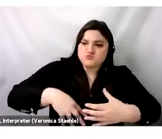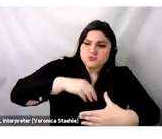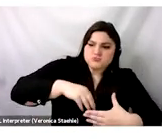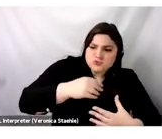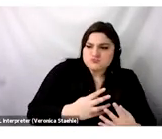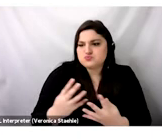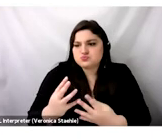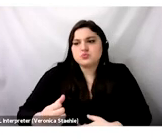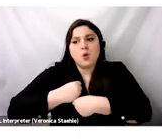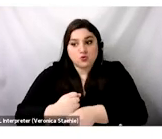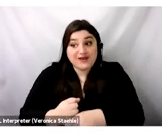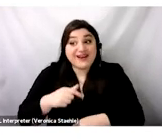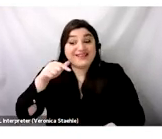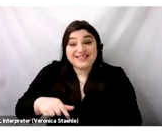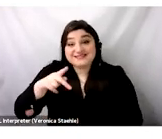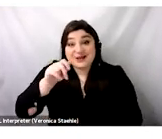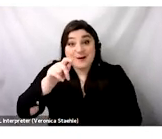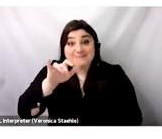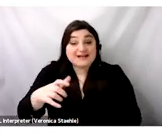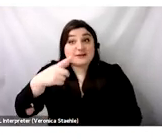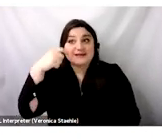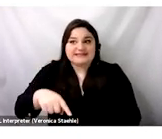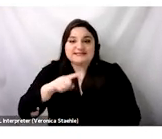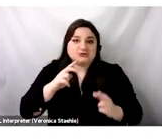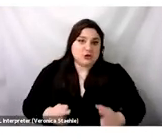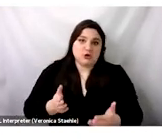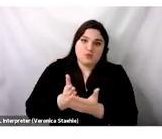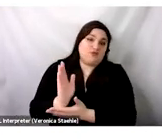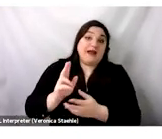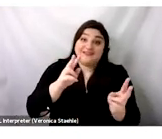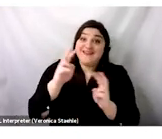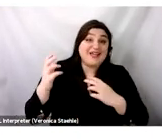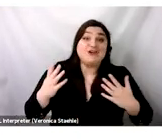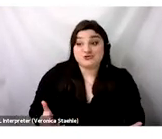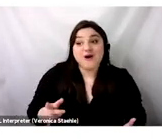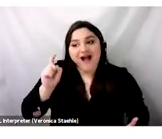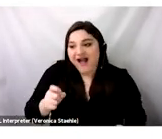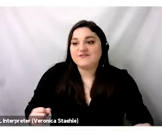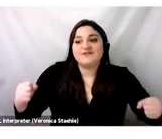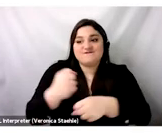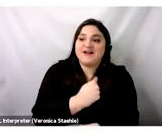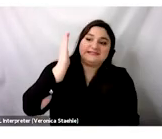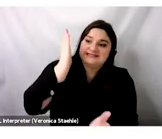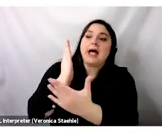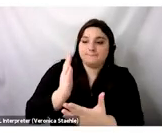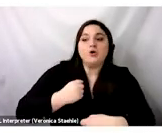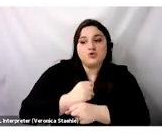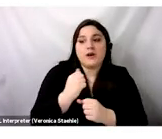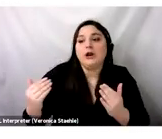So we need political intervention, like simple as that. Something that is a great example of a real